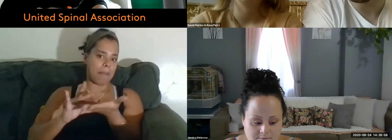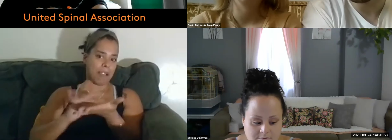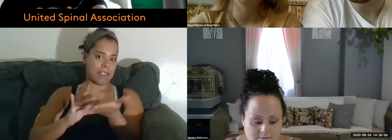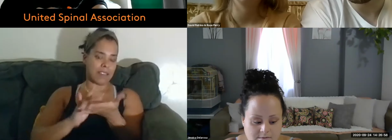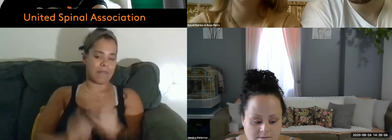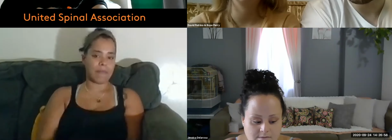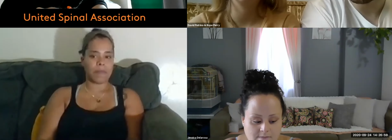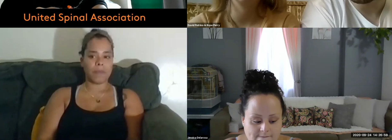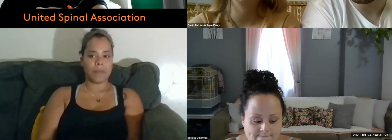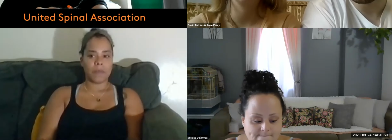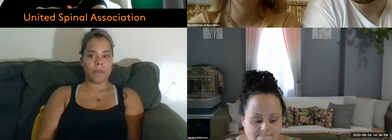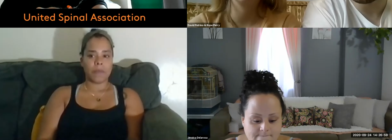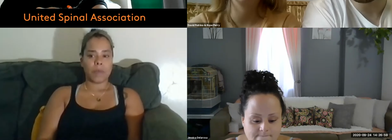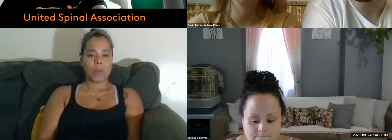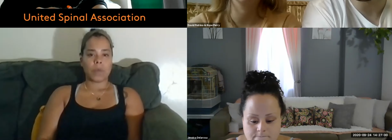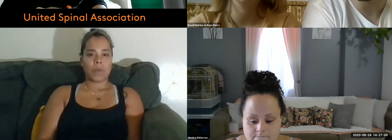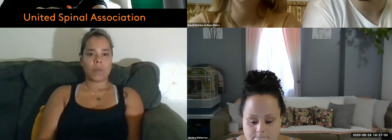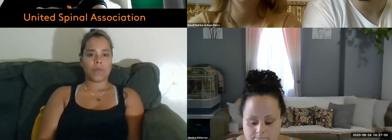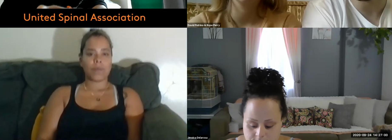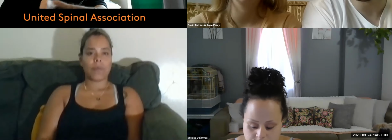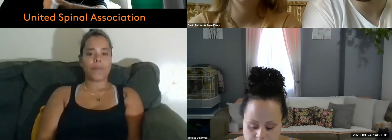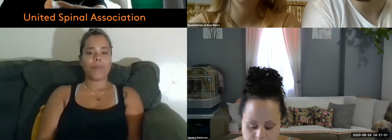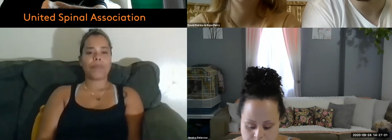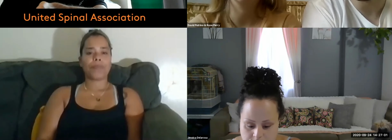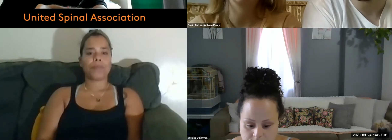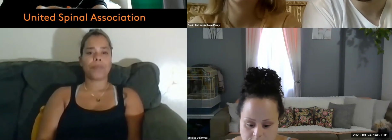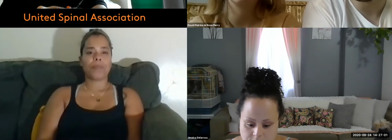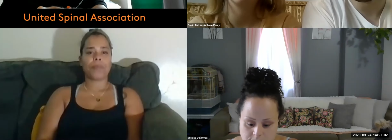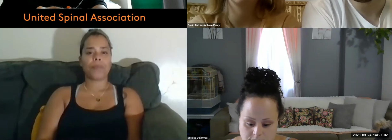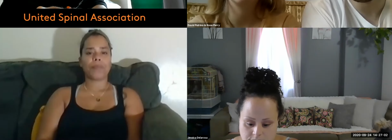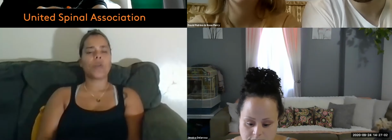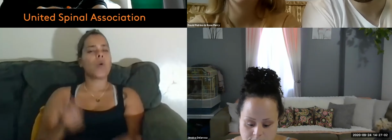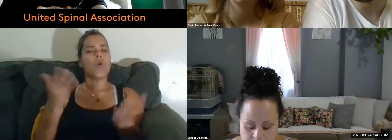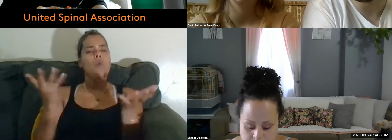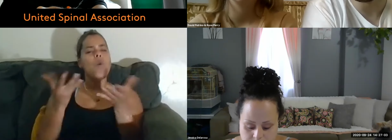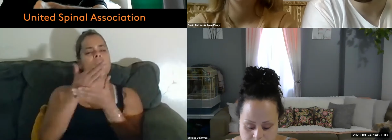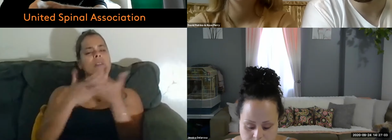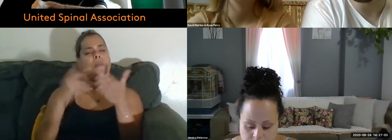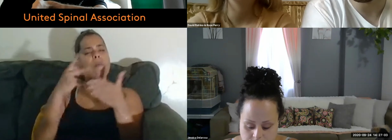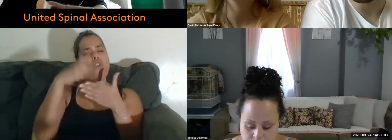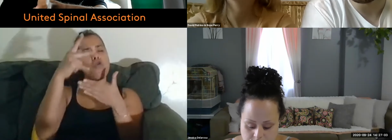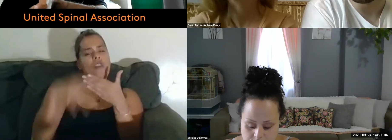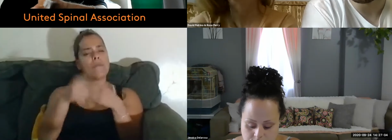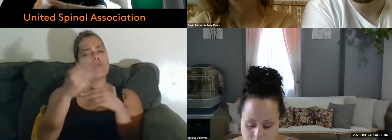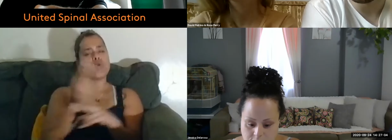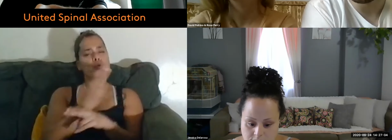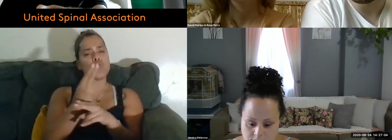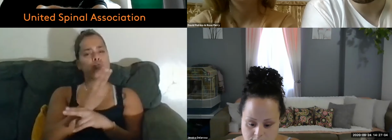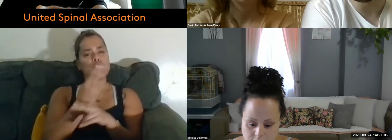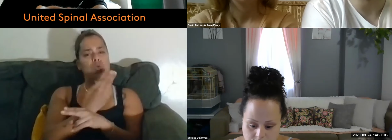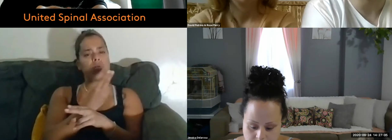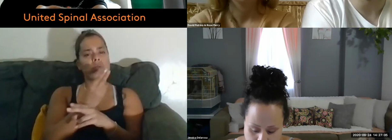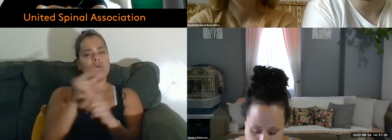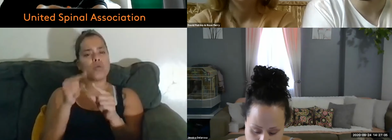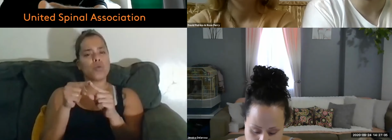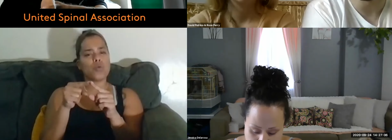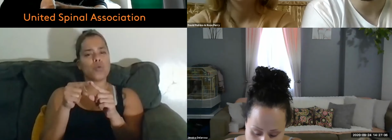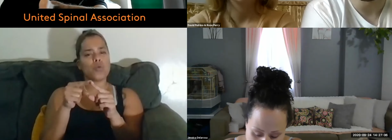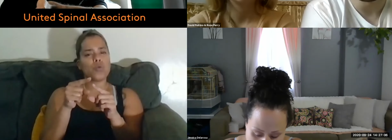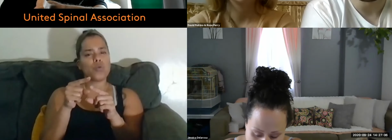Yeah. What are some of the programs that you guys use to load up the tablets? You